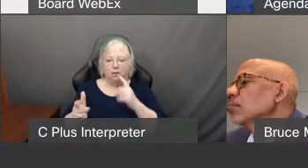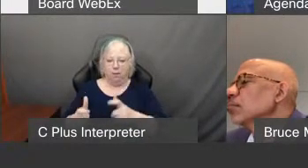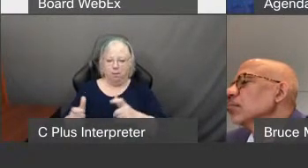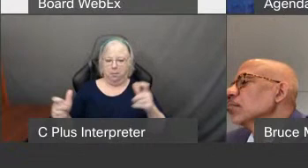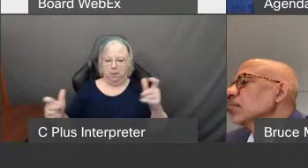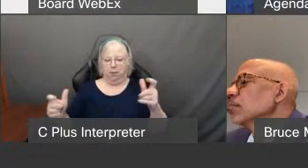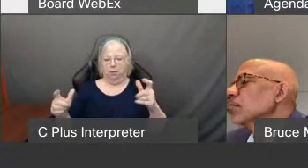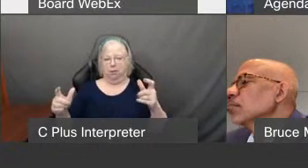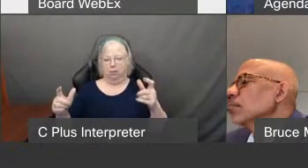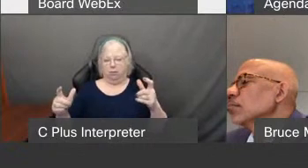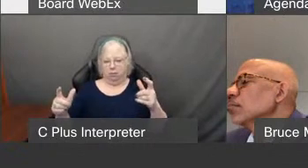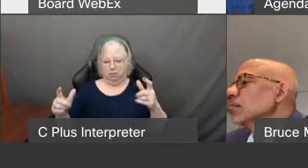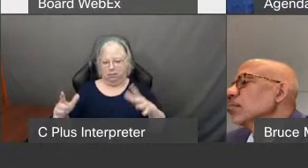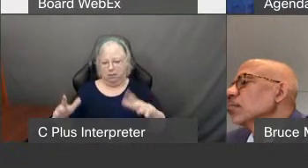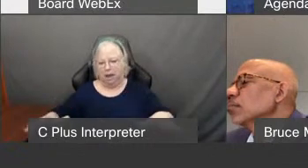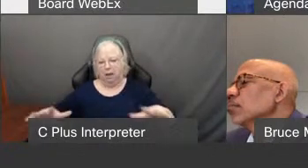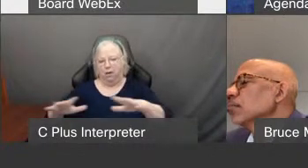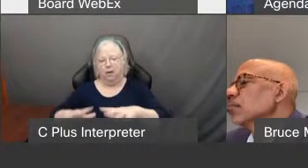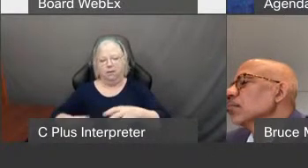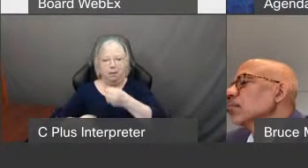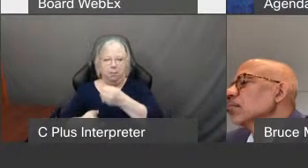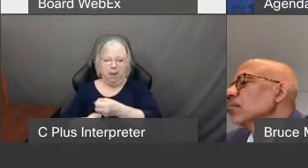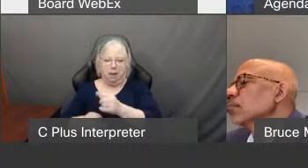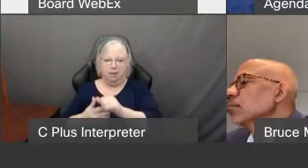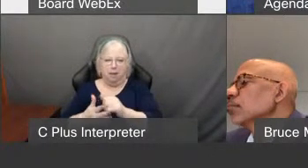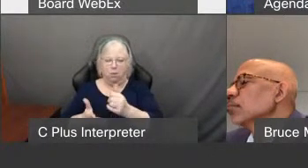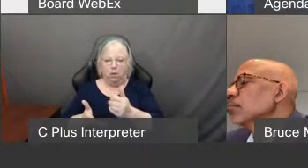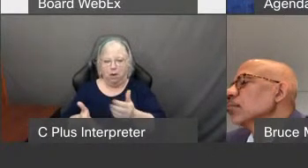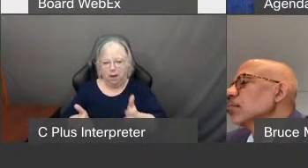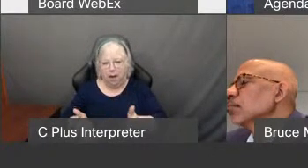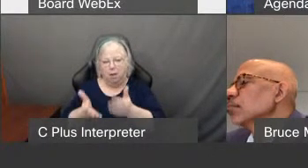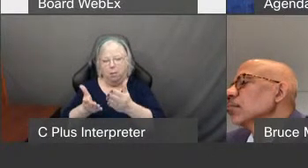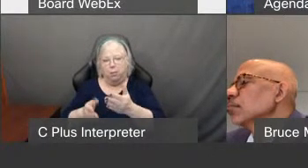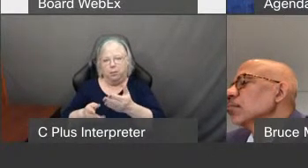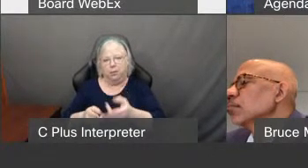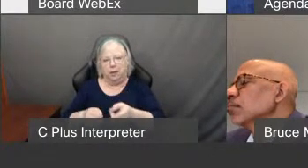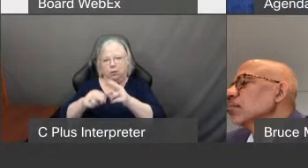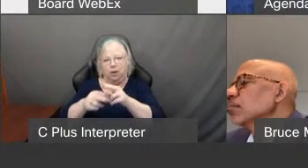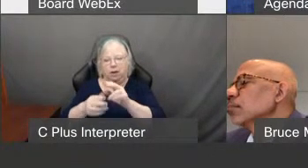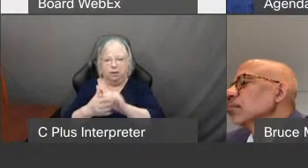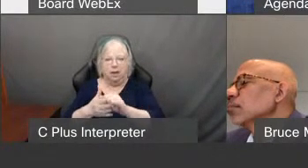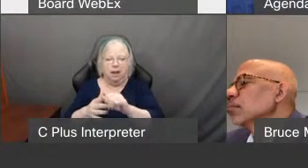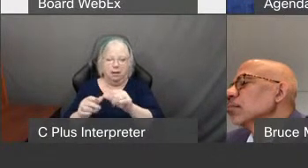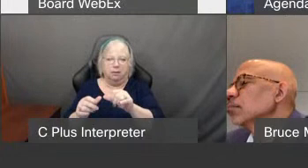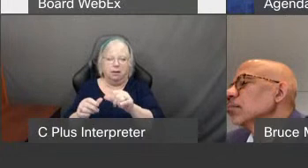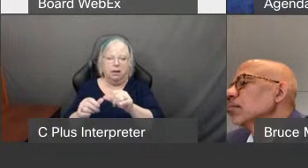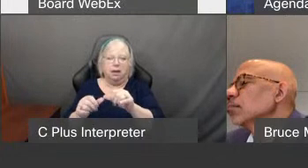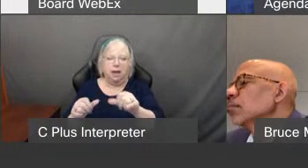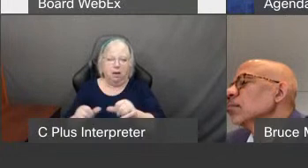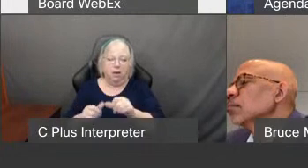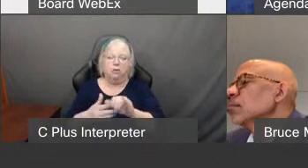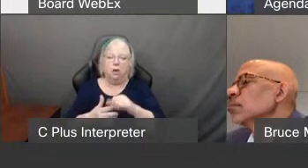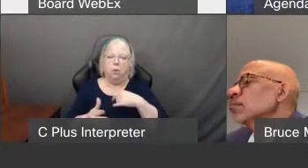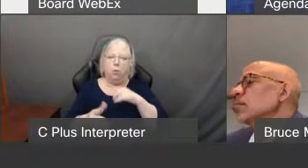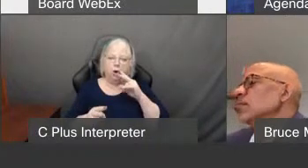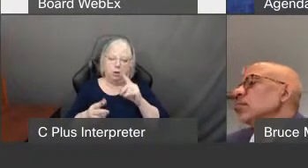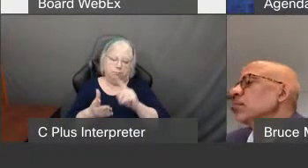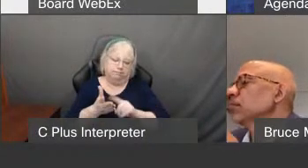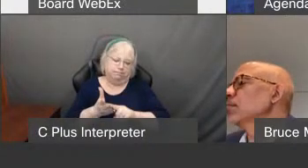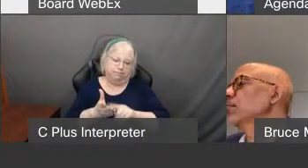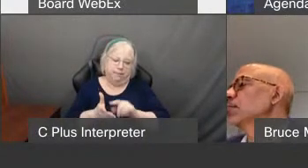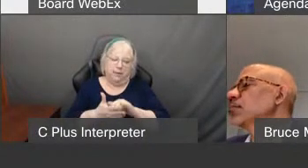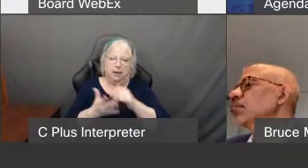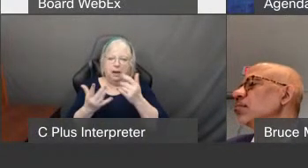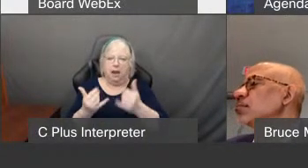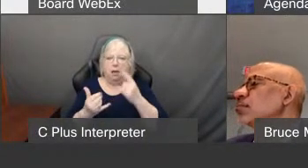expanse of potential impact that would help boost that grade when it comes to residential streets? So those are the things we're looking at right now to try to decide what's